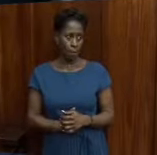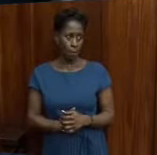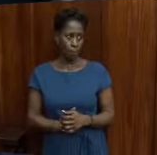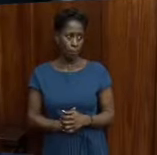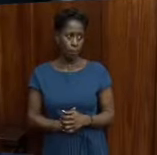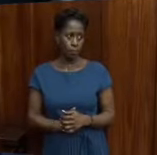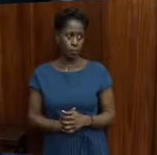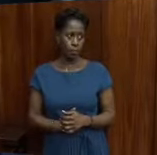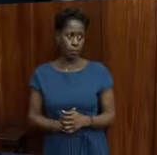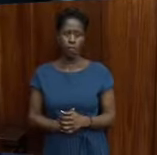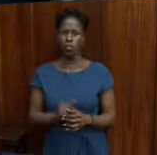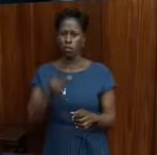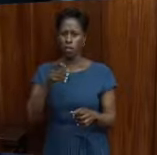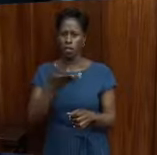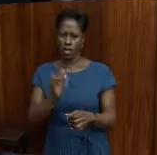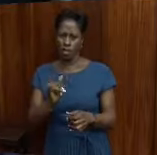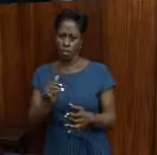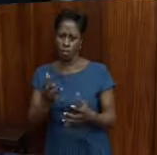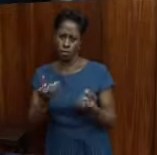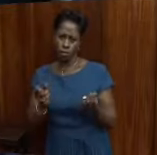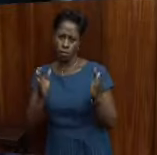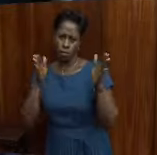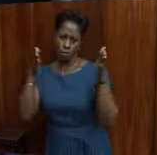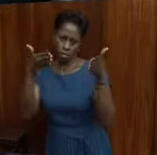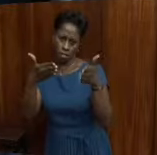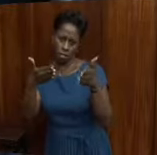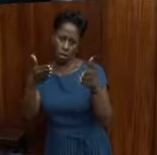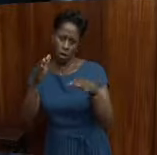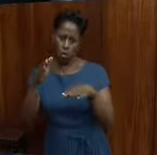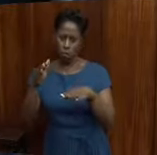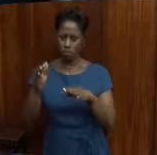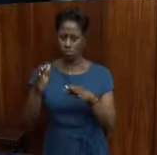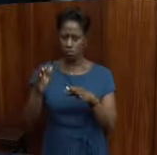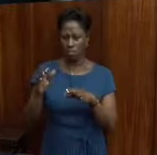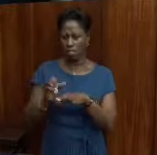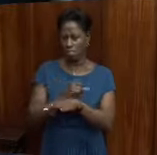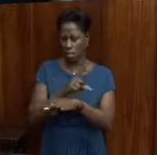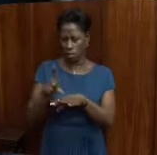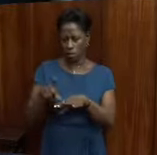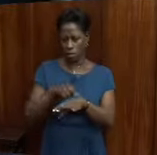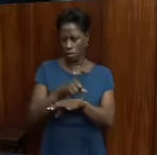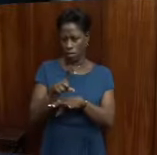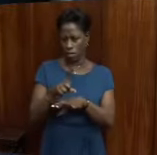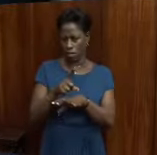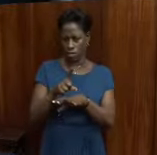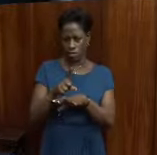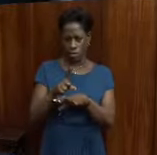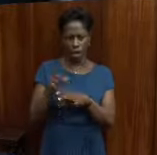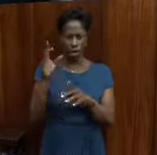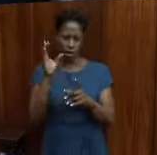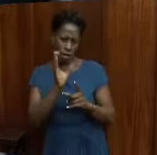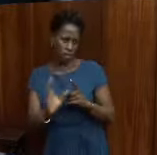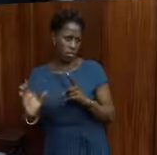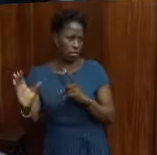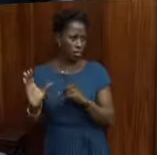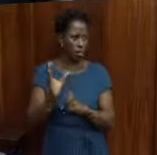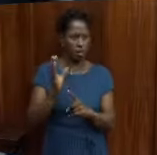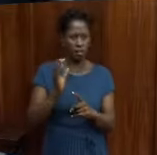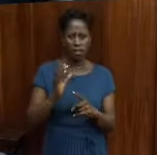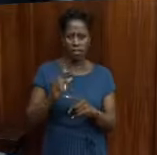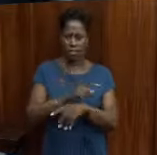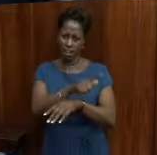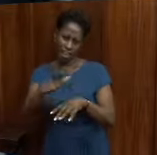and culture in our messaging and not leaning too heavily on deep discounting. In this regard, we are